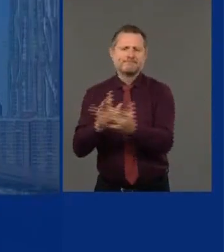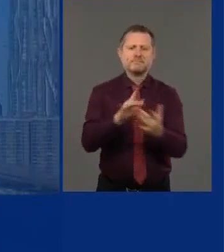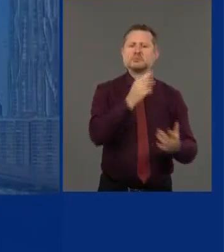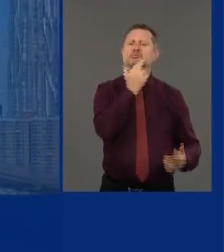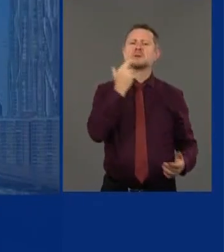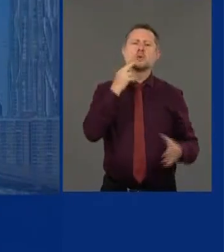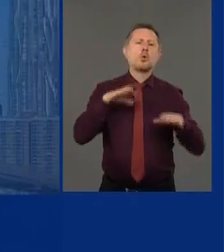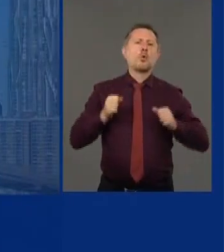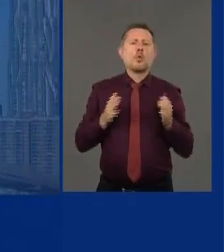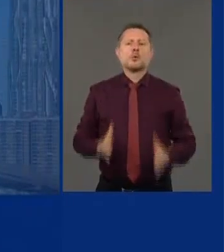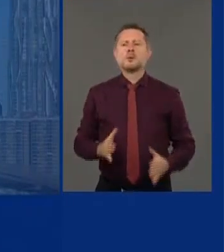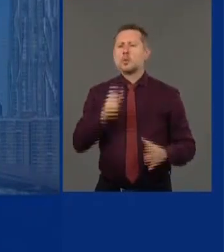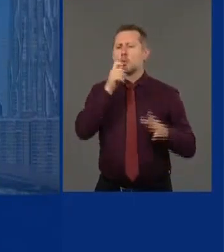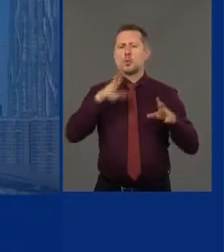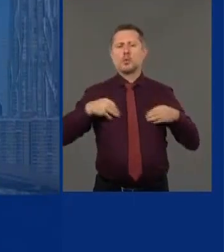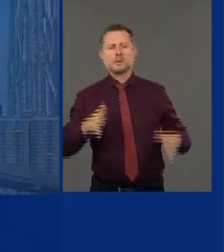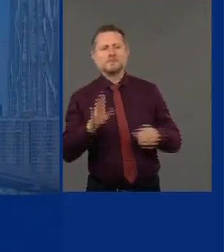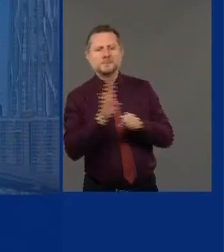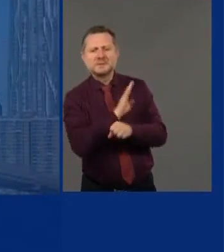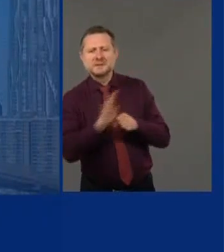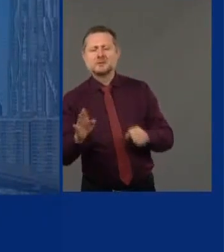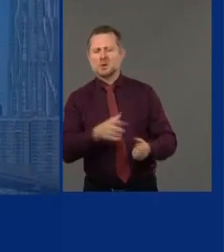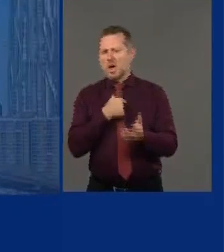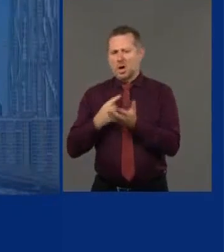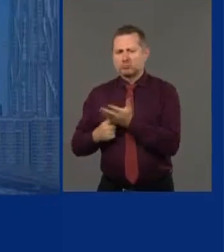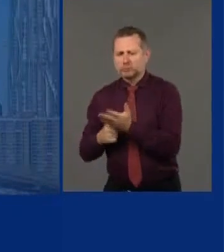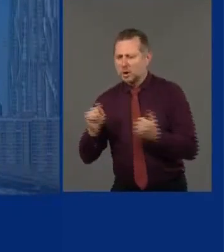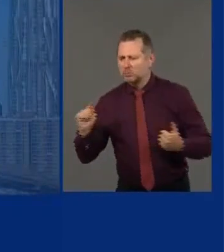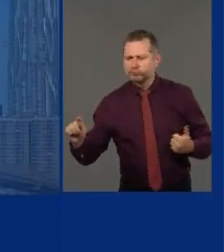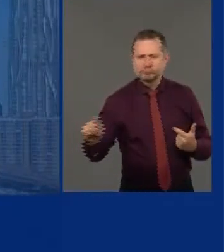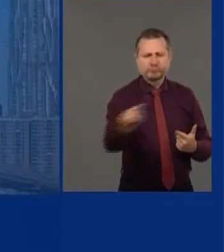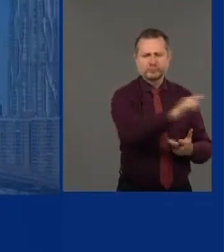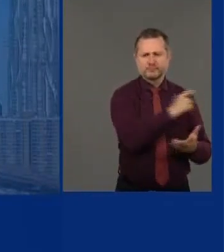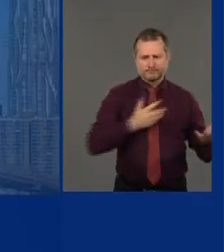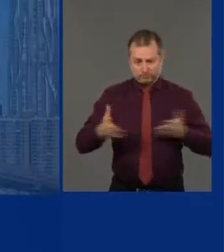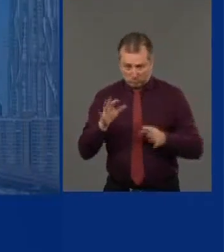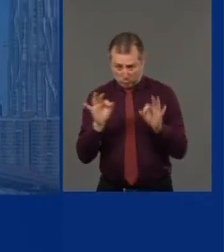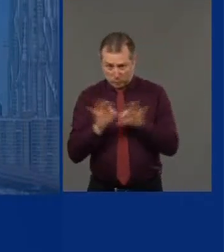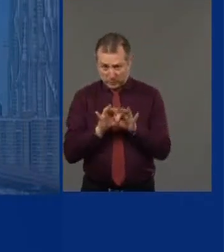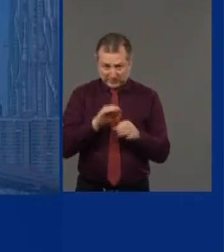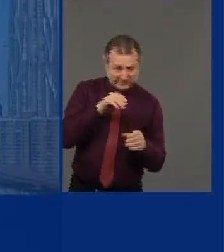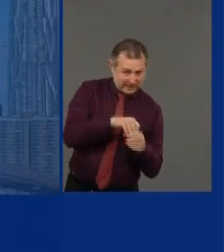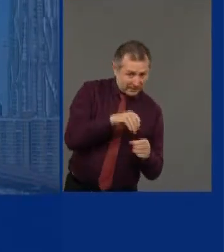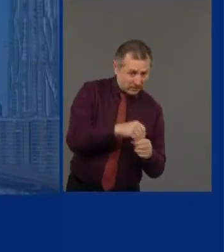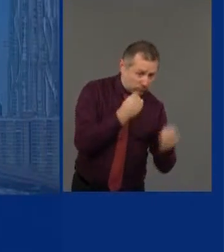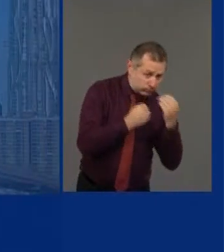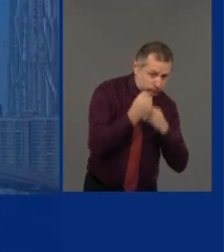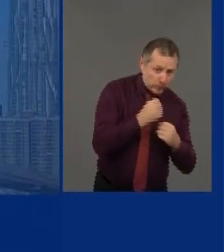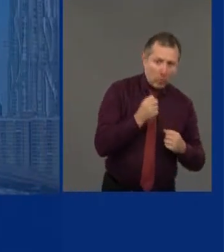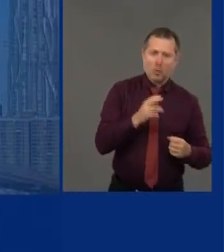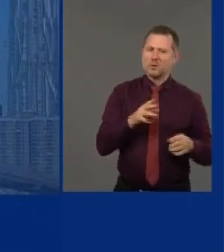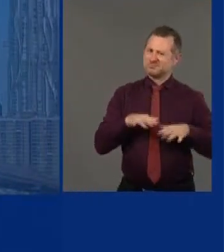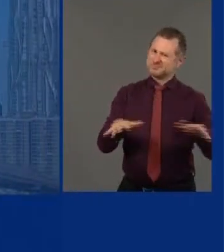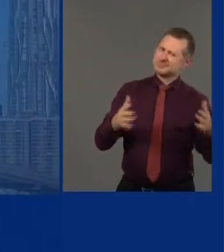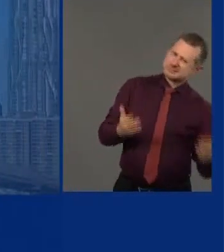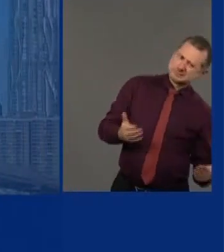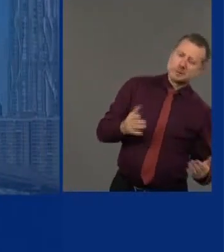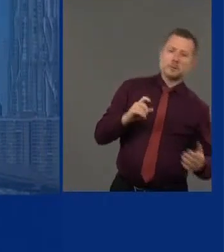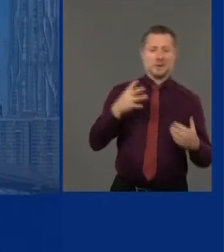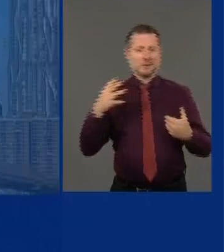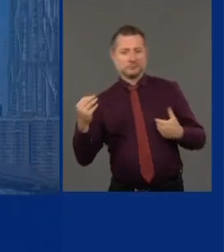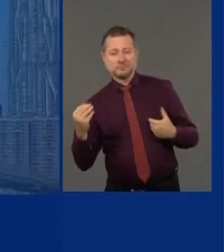owners, about the risk-reward on indoor dining. We've been speaking with Controller